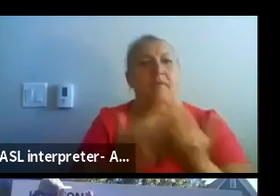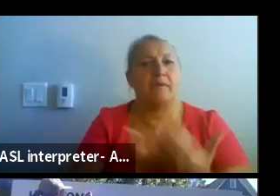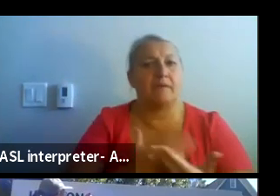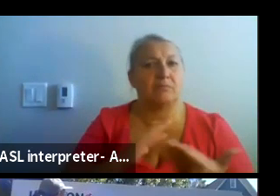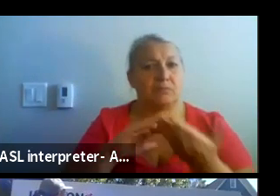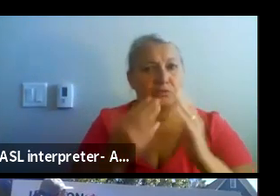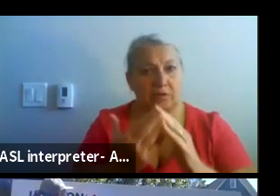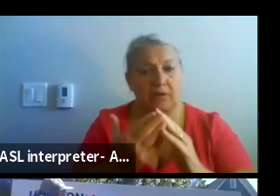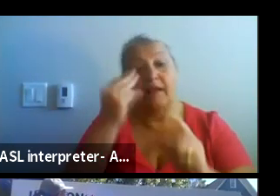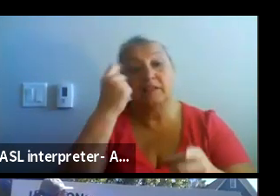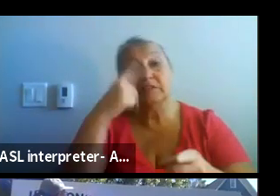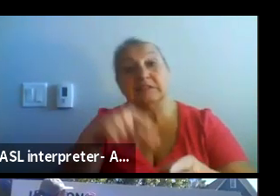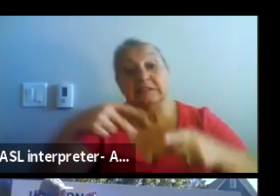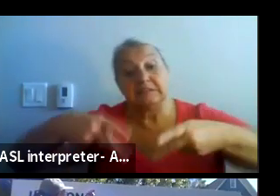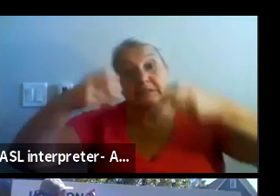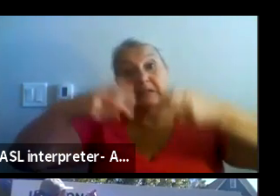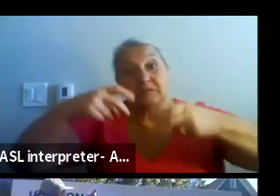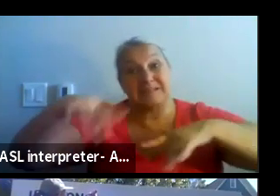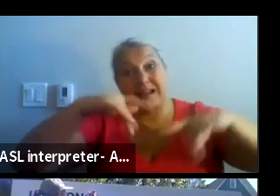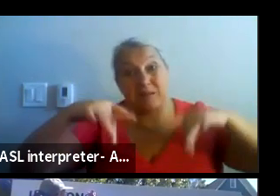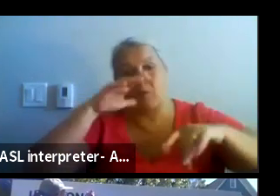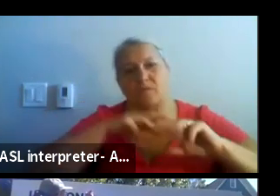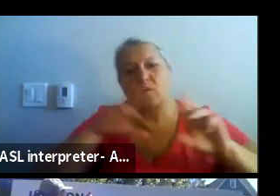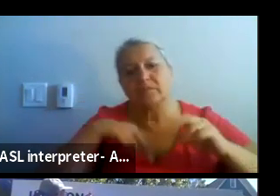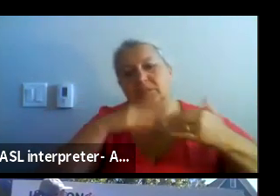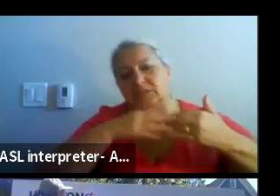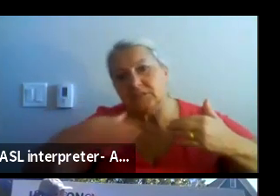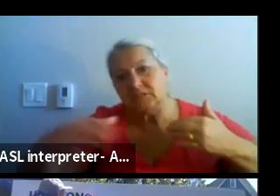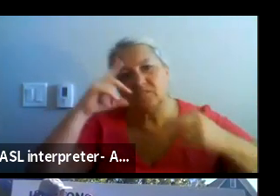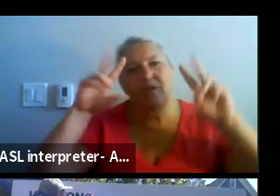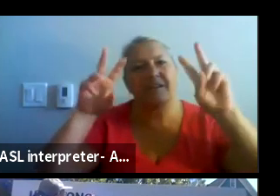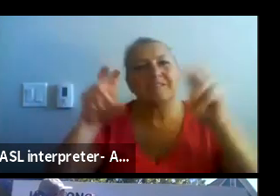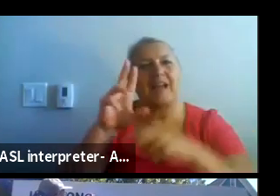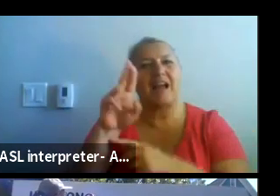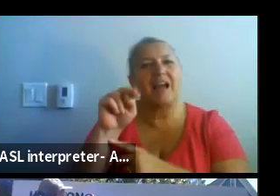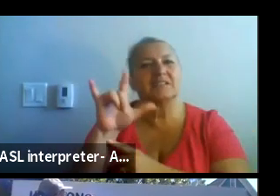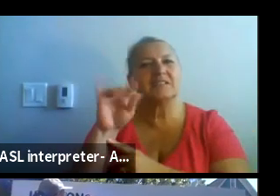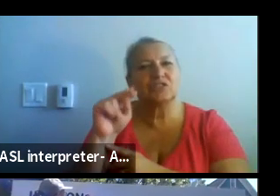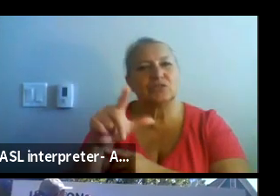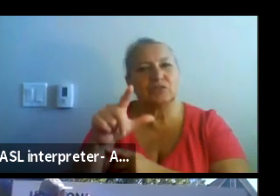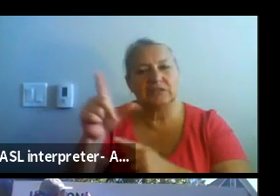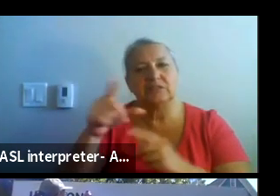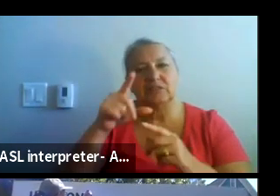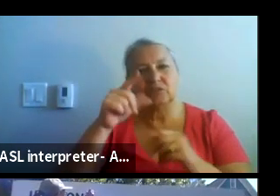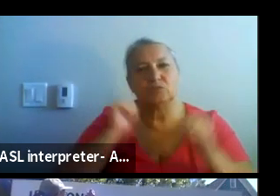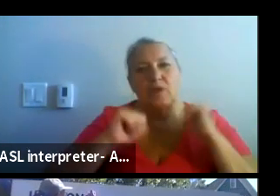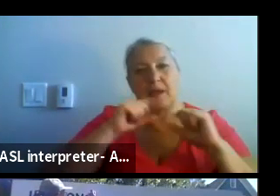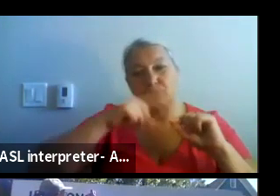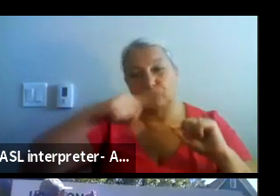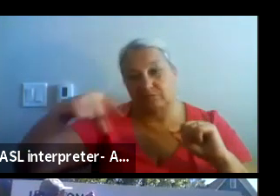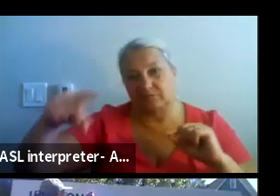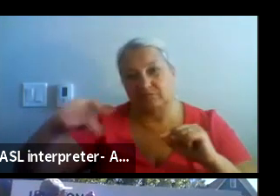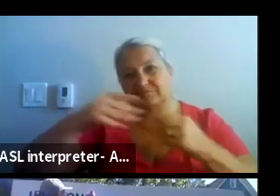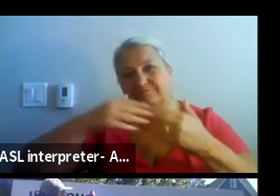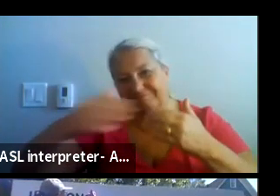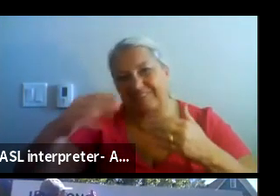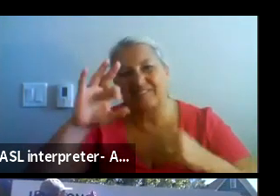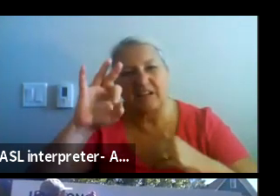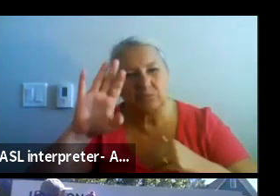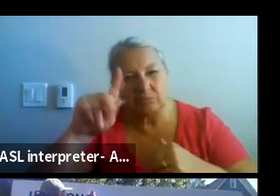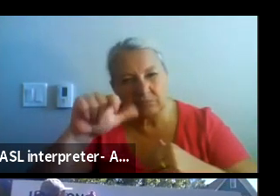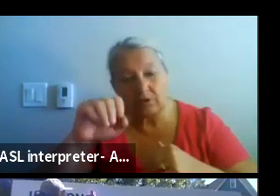will be available for future viewing through the Unsettling Dramaturgy Facebook page and on the HowlRound website. Check.